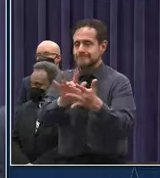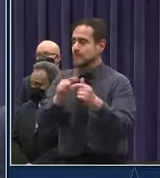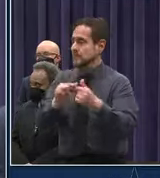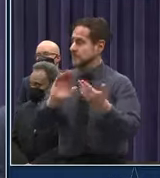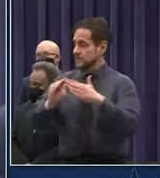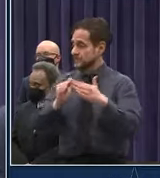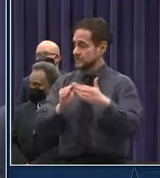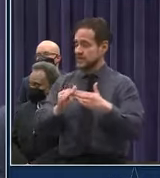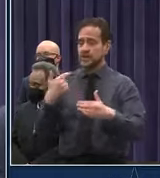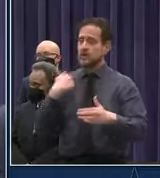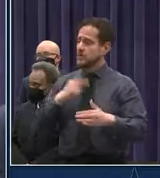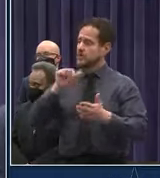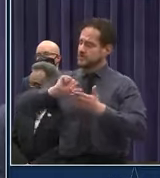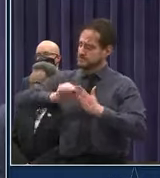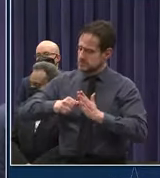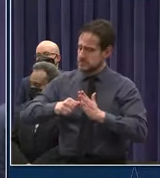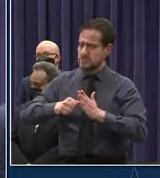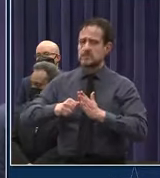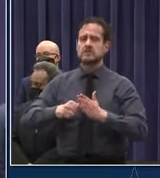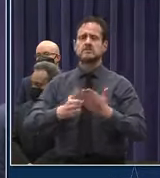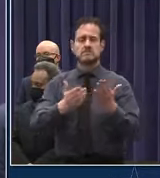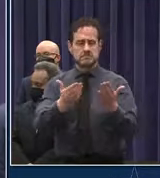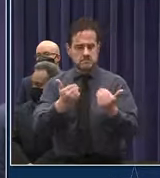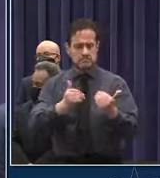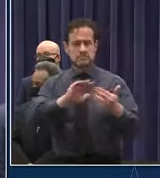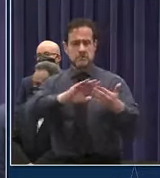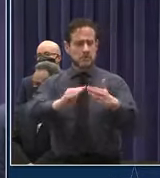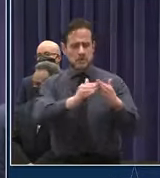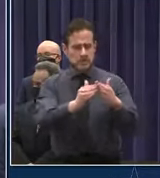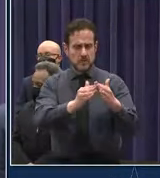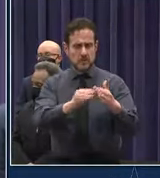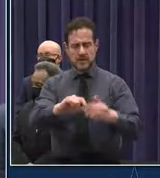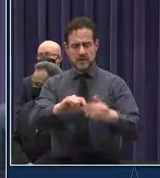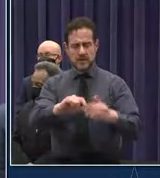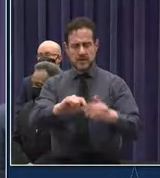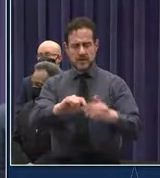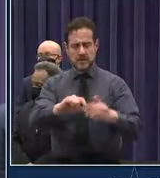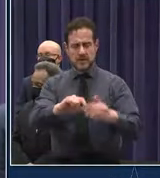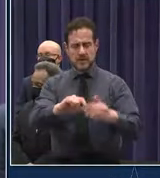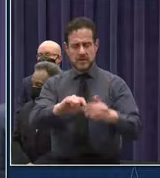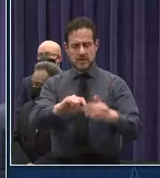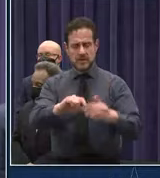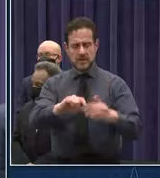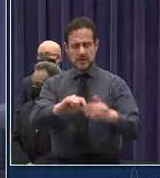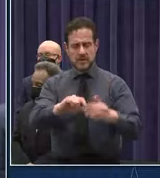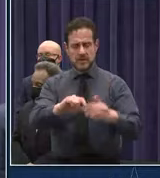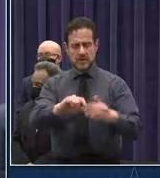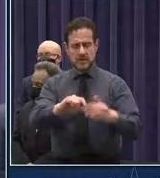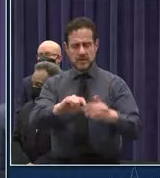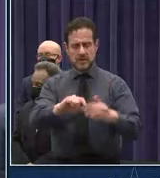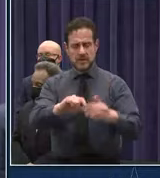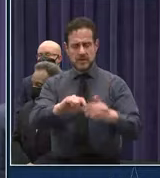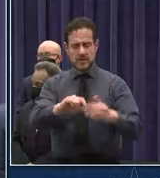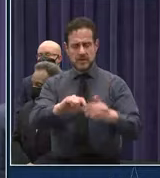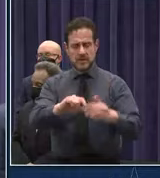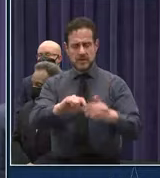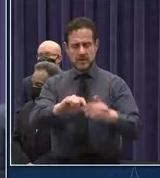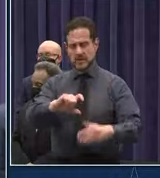broken trust, and it's been broken on Chicago Police Department side with these some of these communities, and so